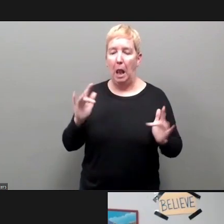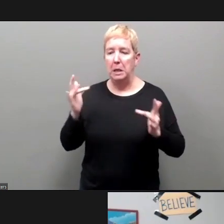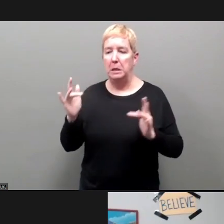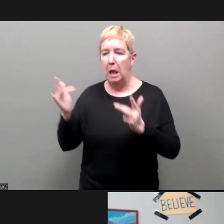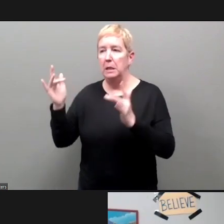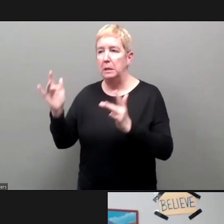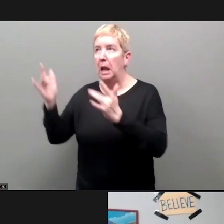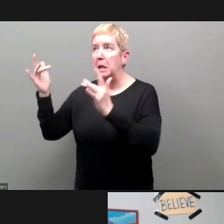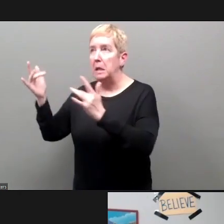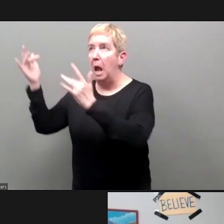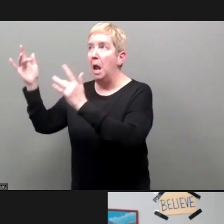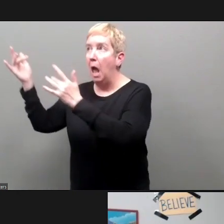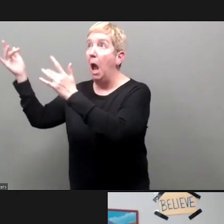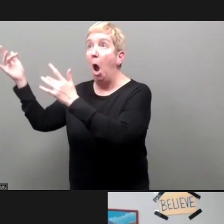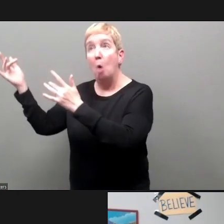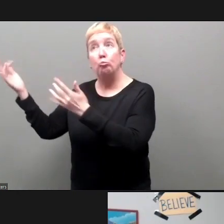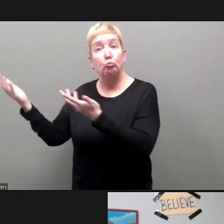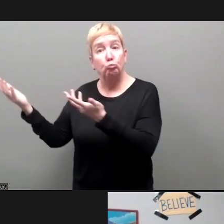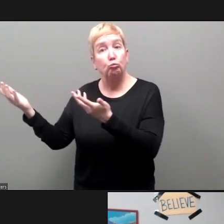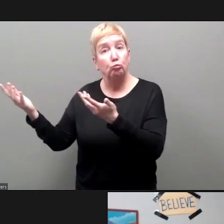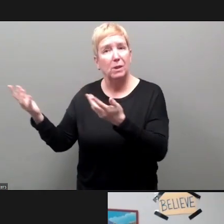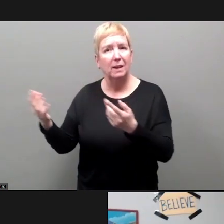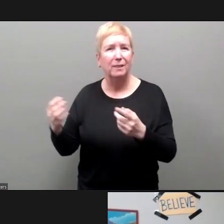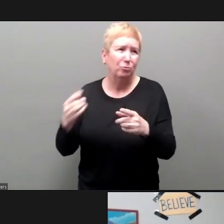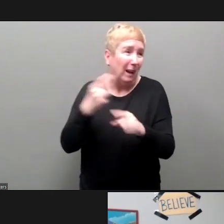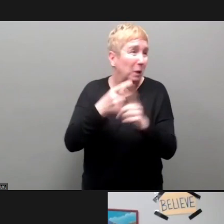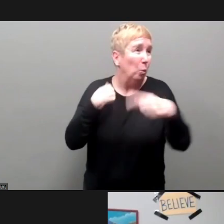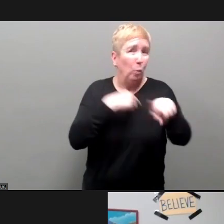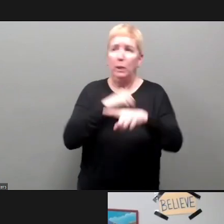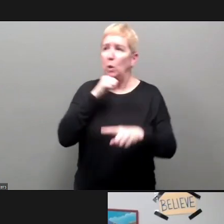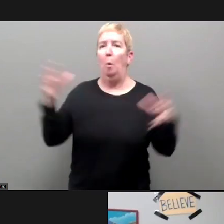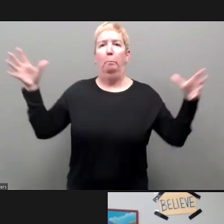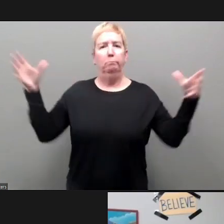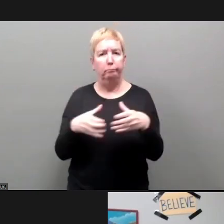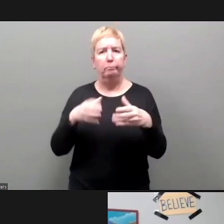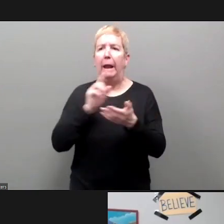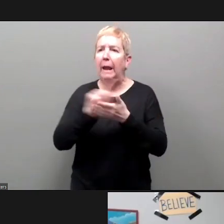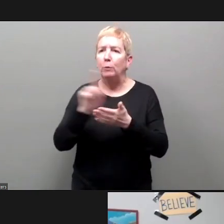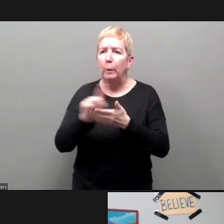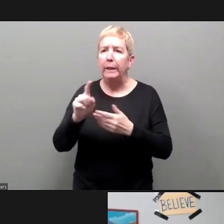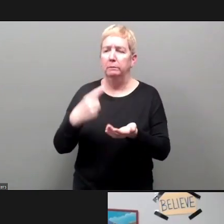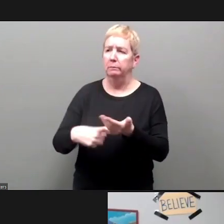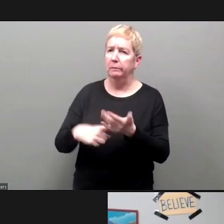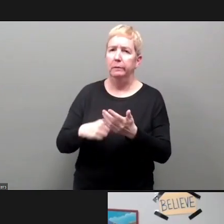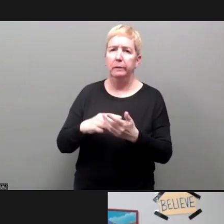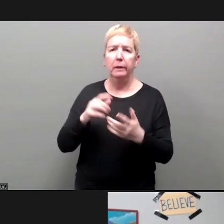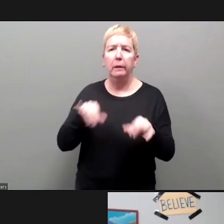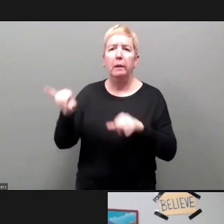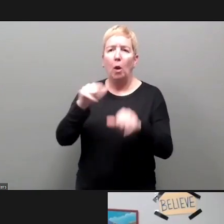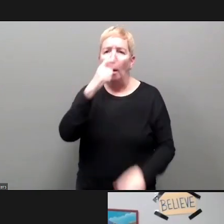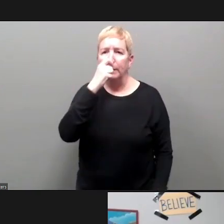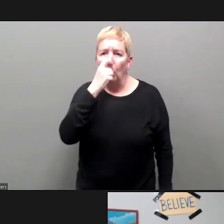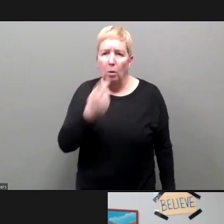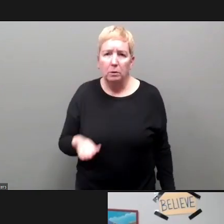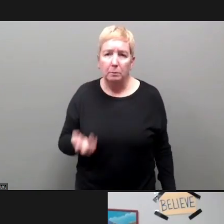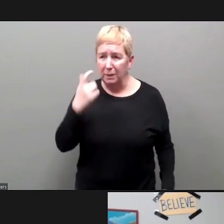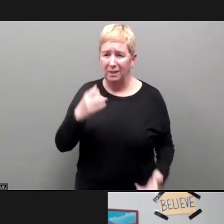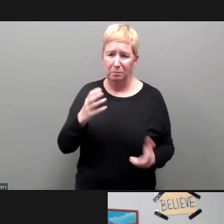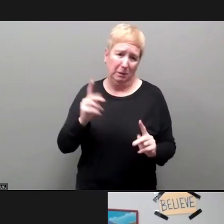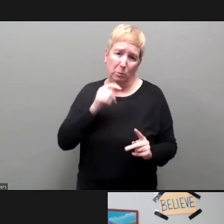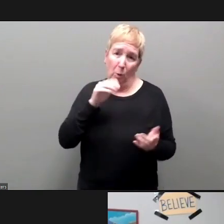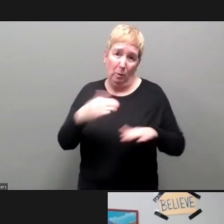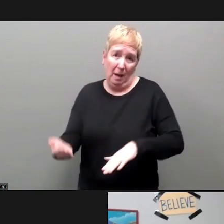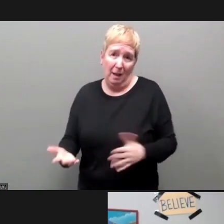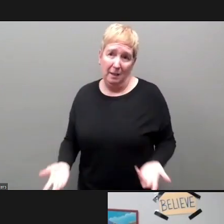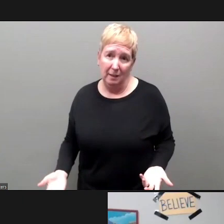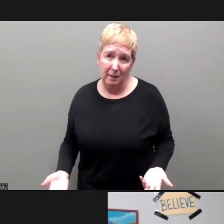conferences every week to talk about avoiding the common cold, and that's because it's not as fatal. I get the discouragement. I